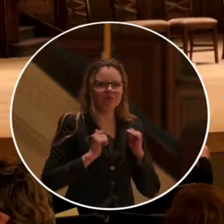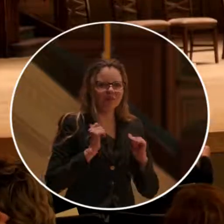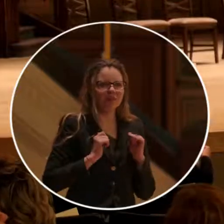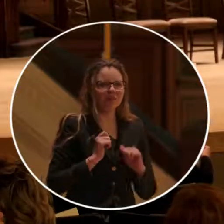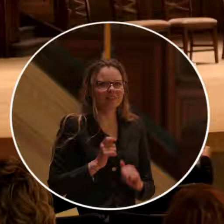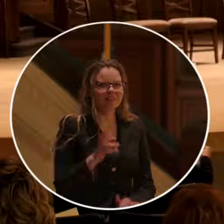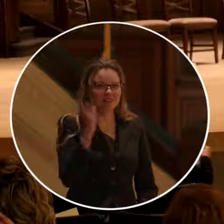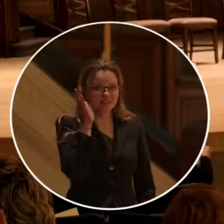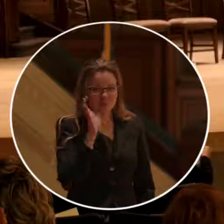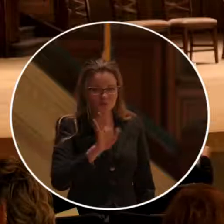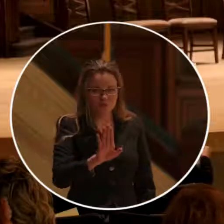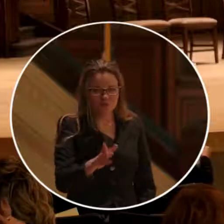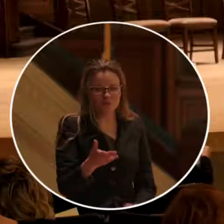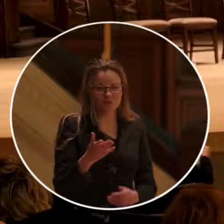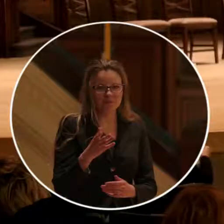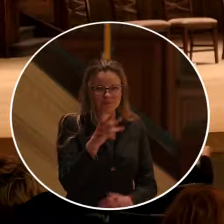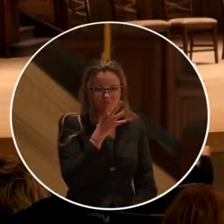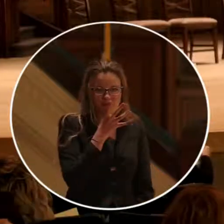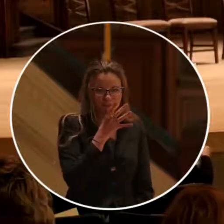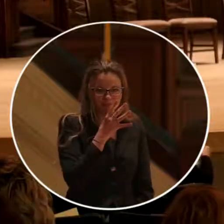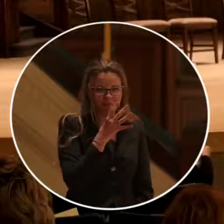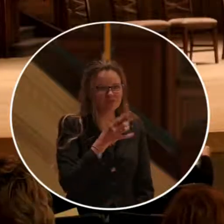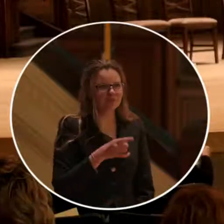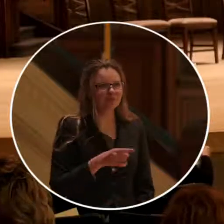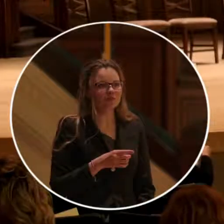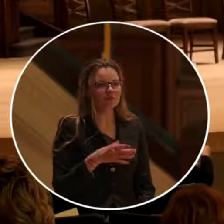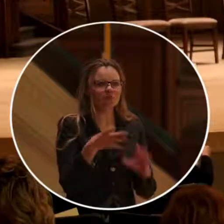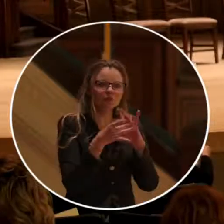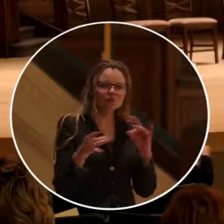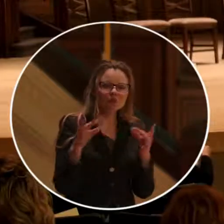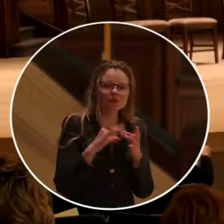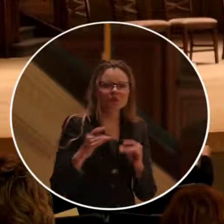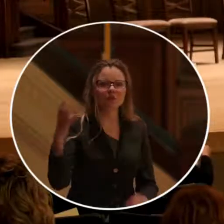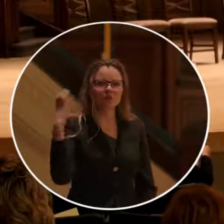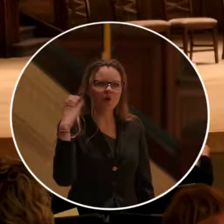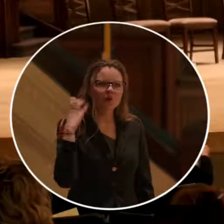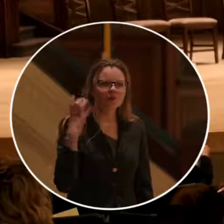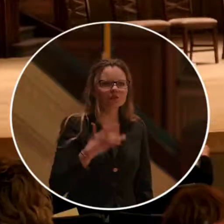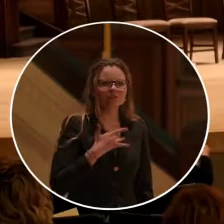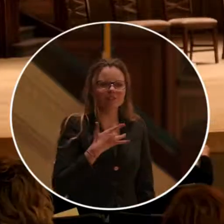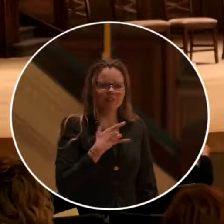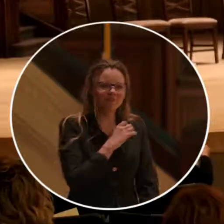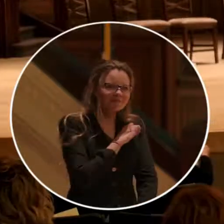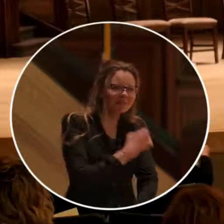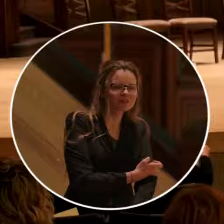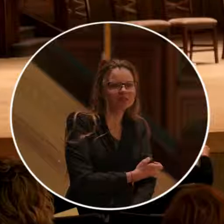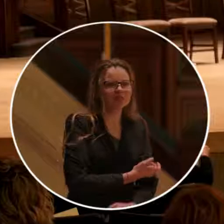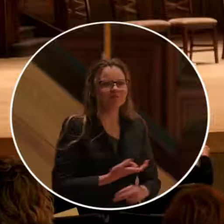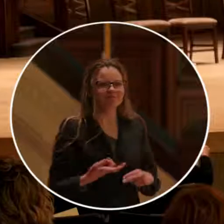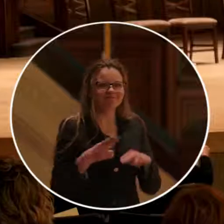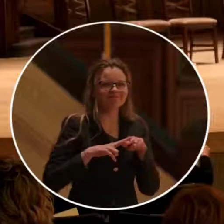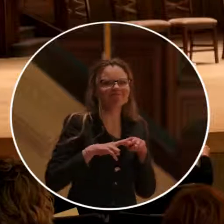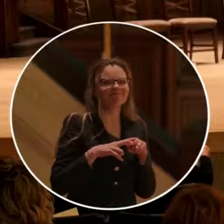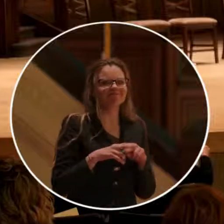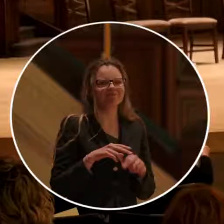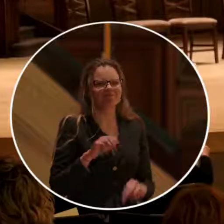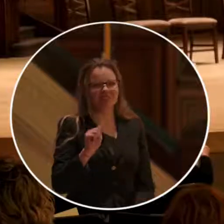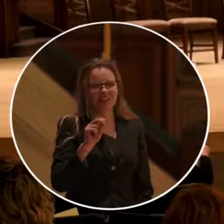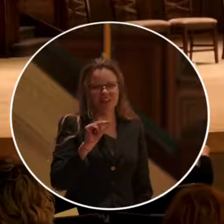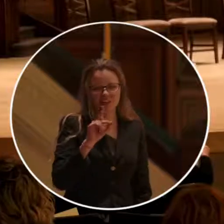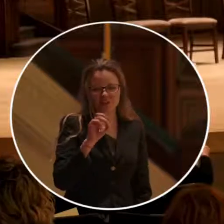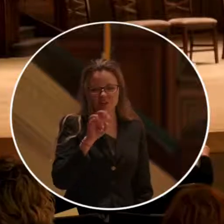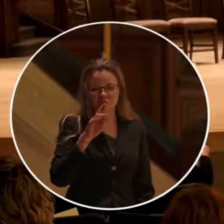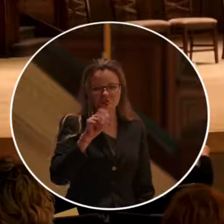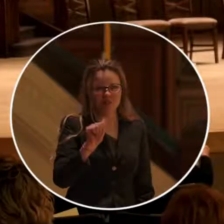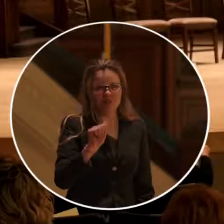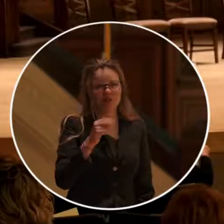is Andrea Holland. Storyteller, coach, and mojo booster, that's Andrea Holland. For over 20